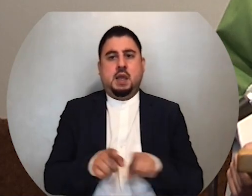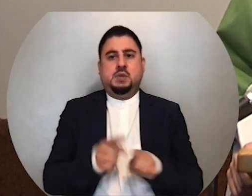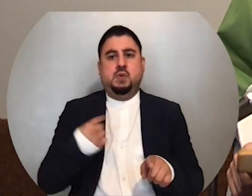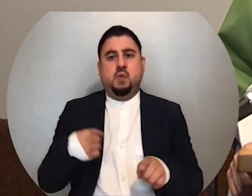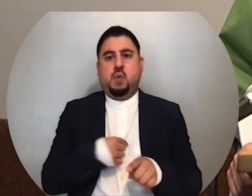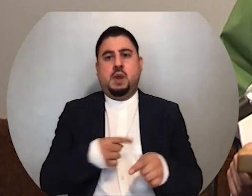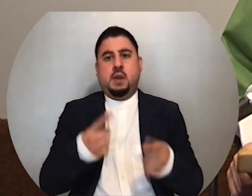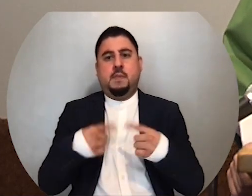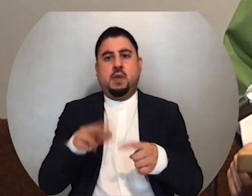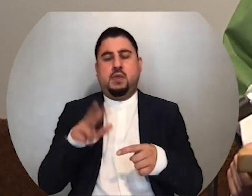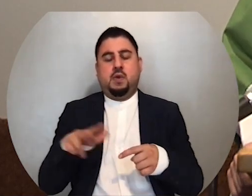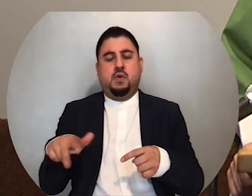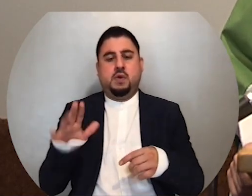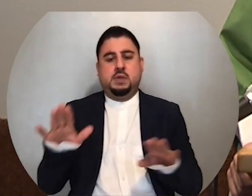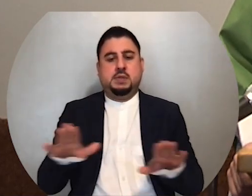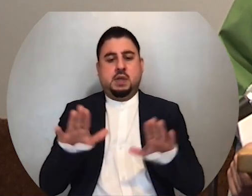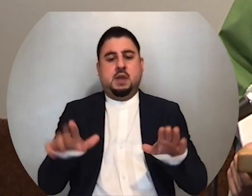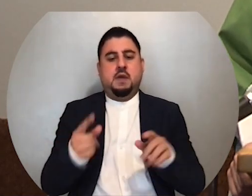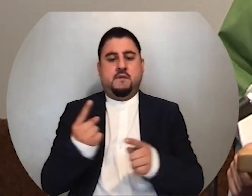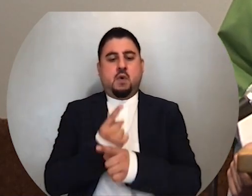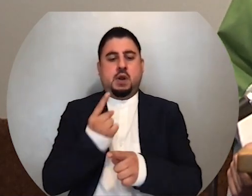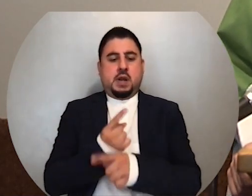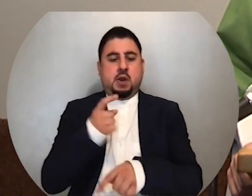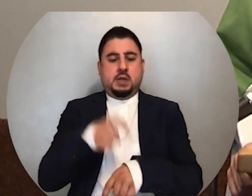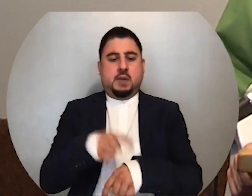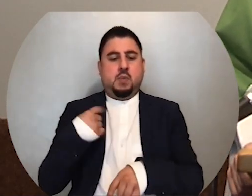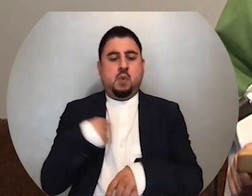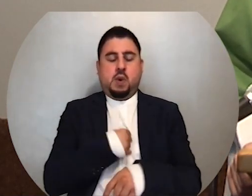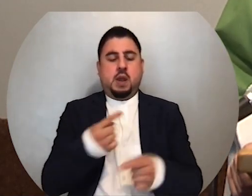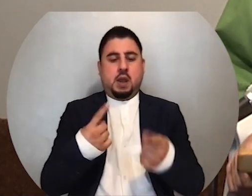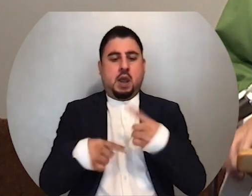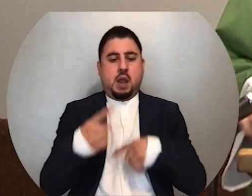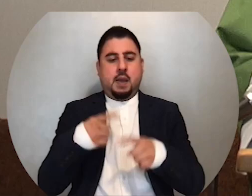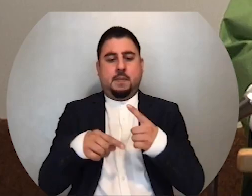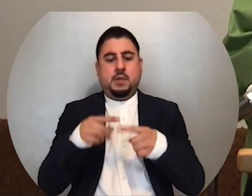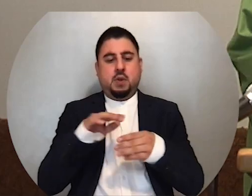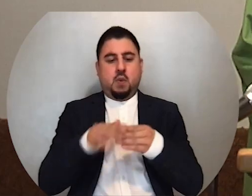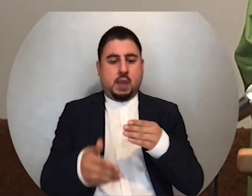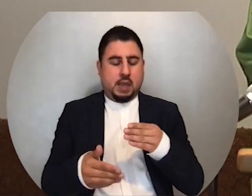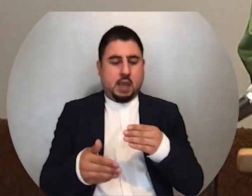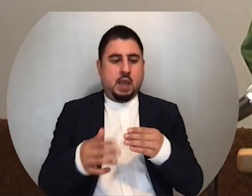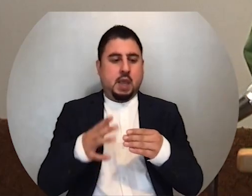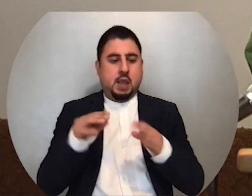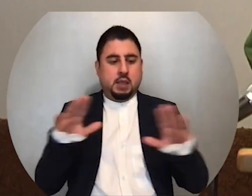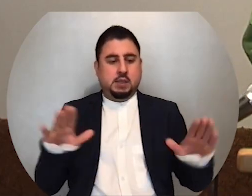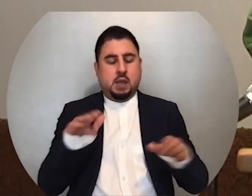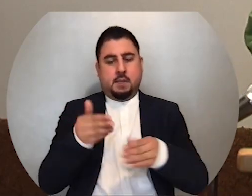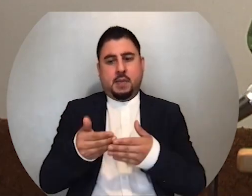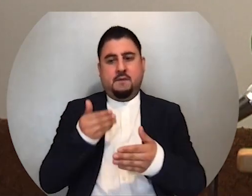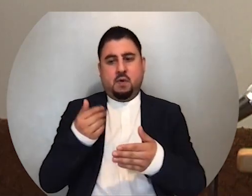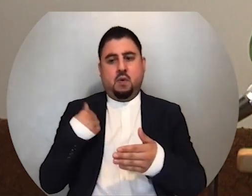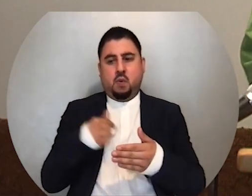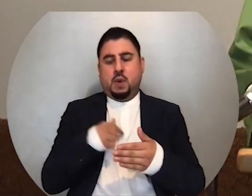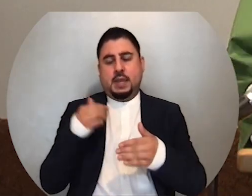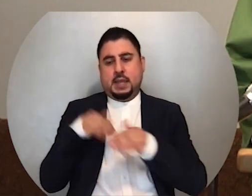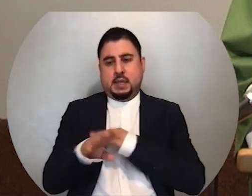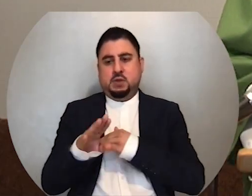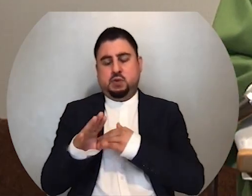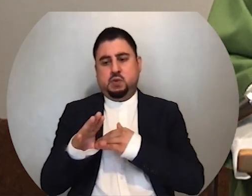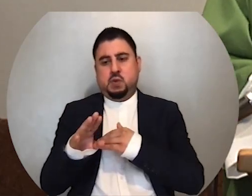As we come to this 33rd Sunday of Ordinary Time, we come, of course, to the weekend, the Sunday before, we go